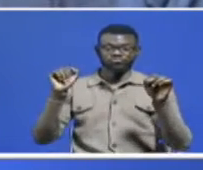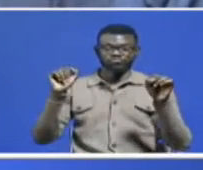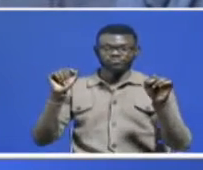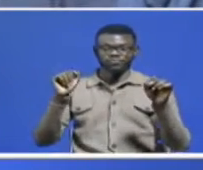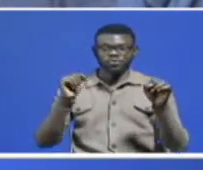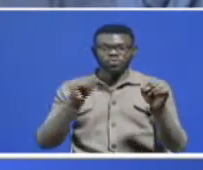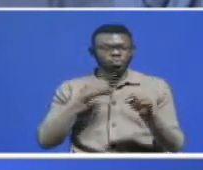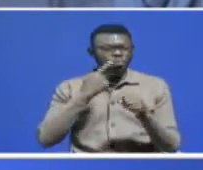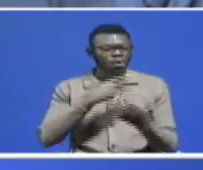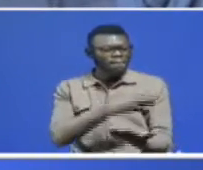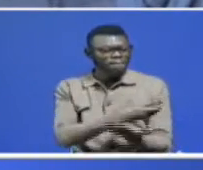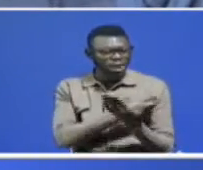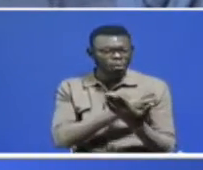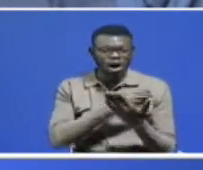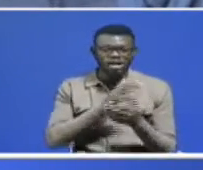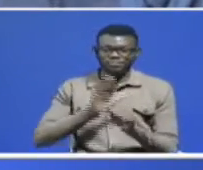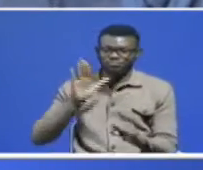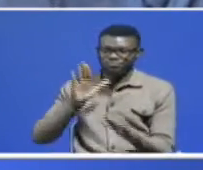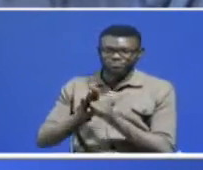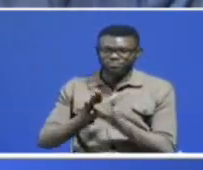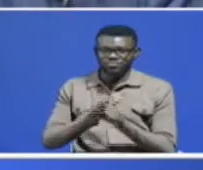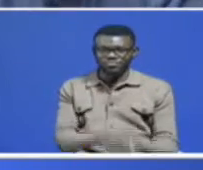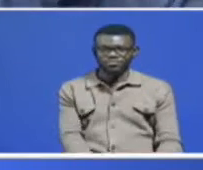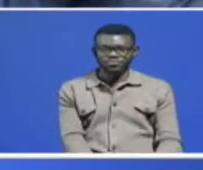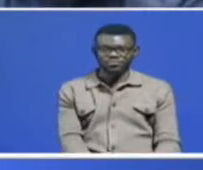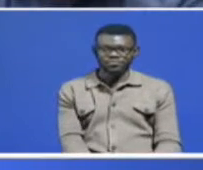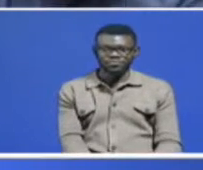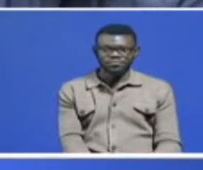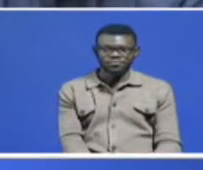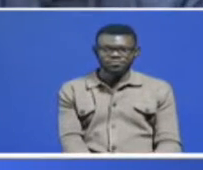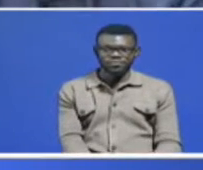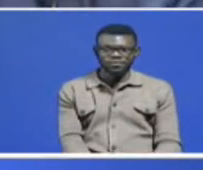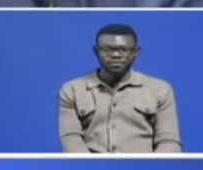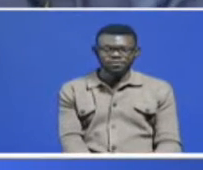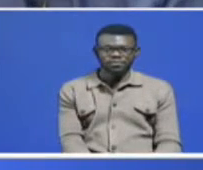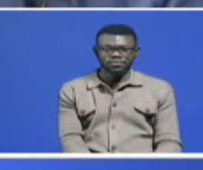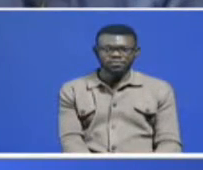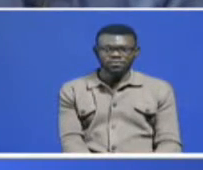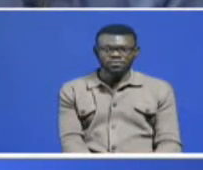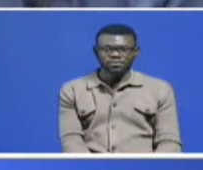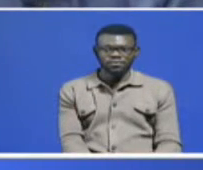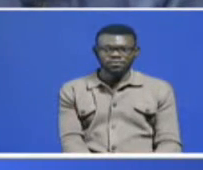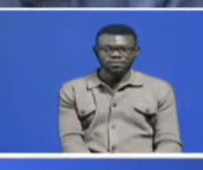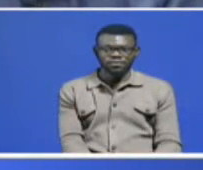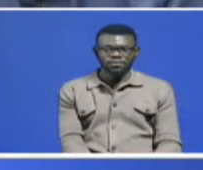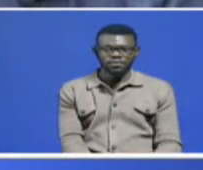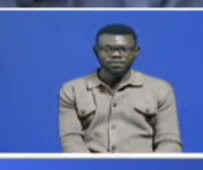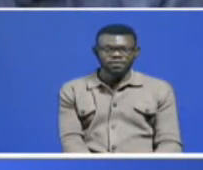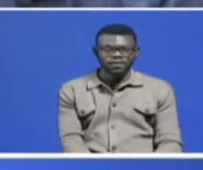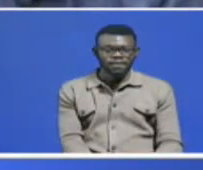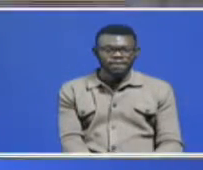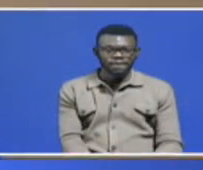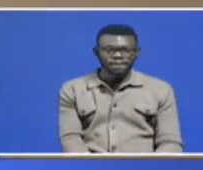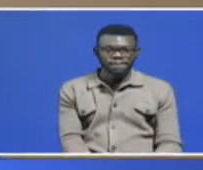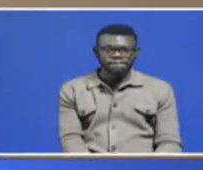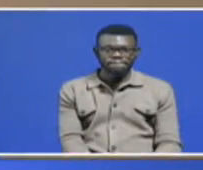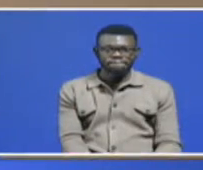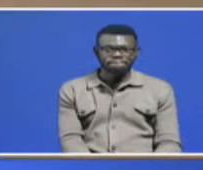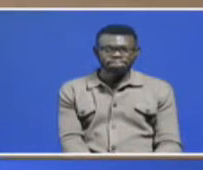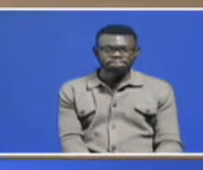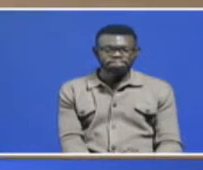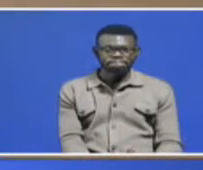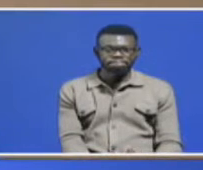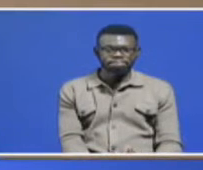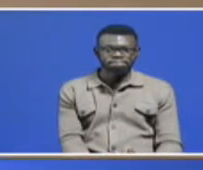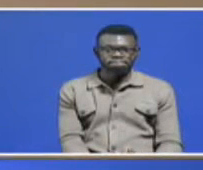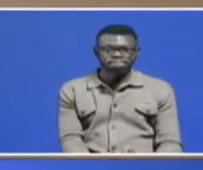imperial presidency tag that seems not to live it. Okay. I will start with uniting the country, because this, for